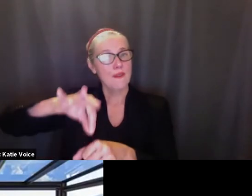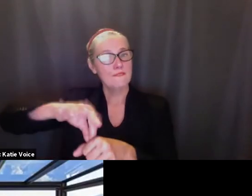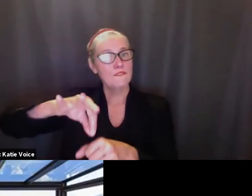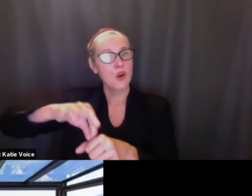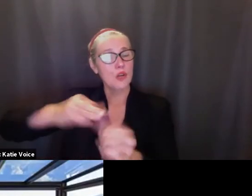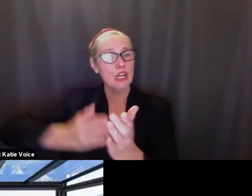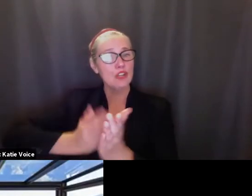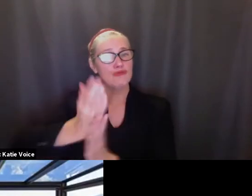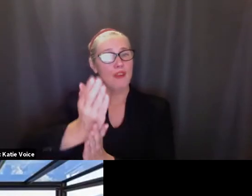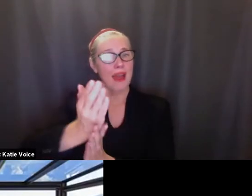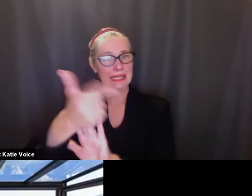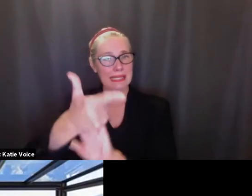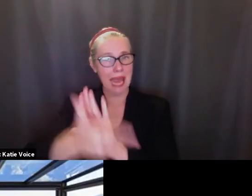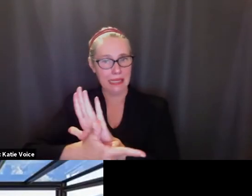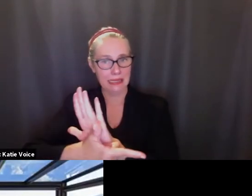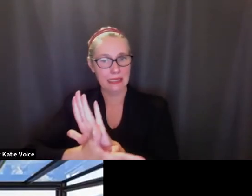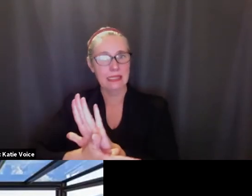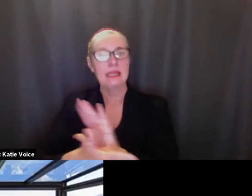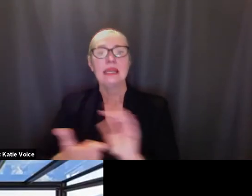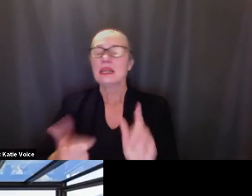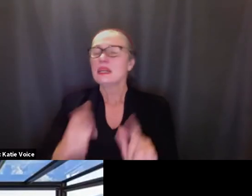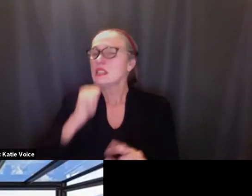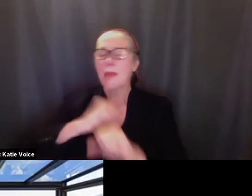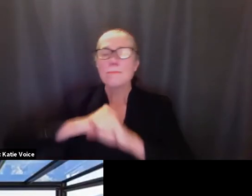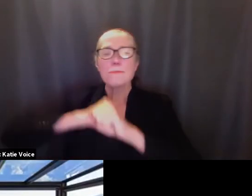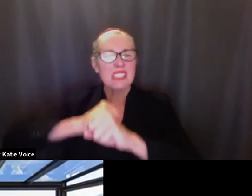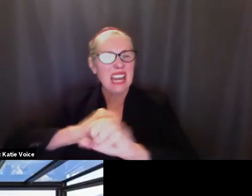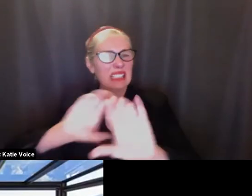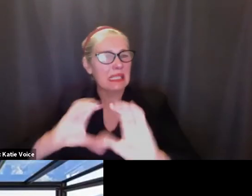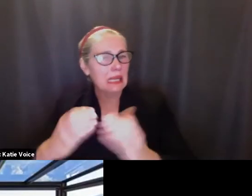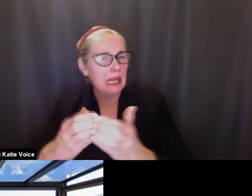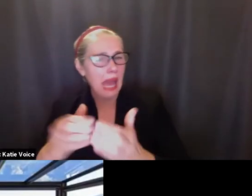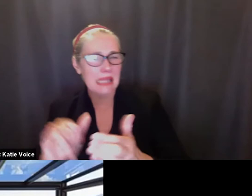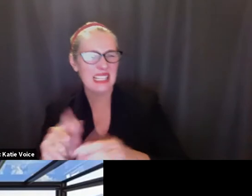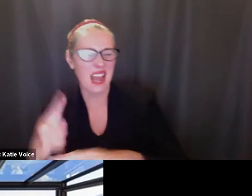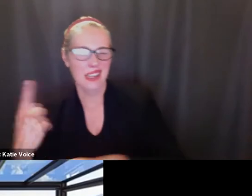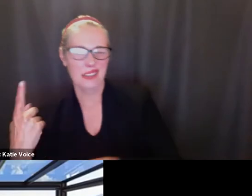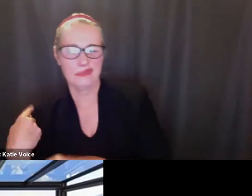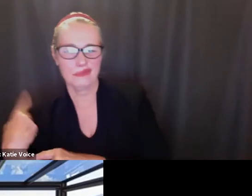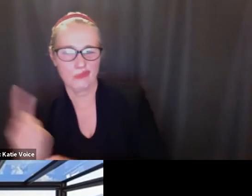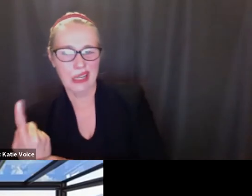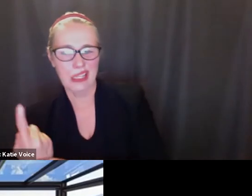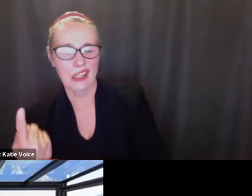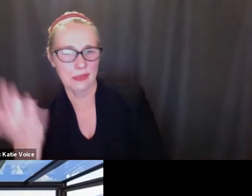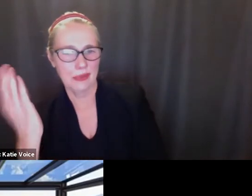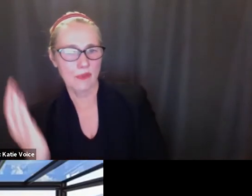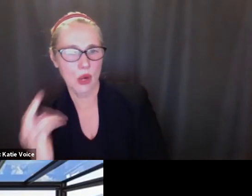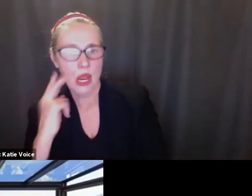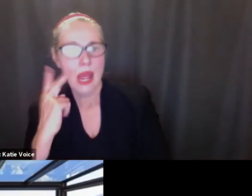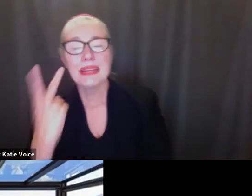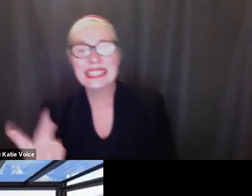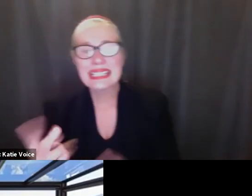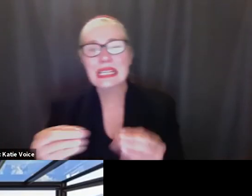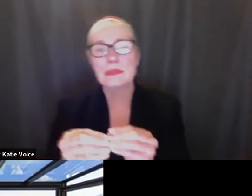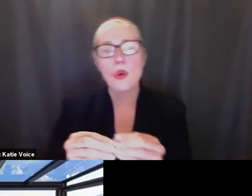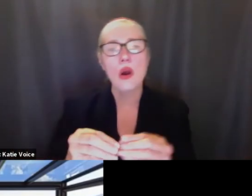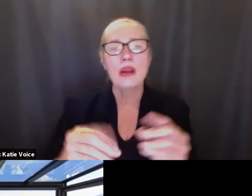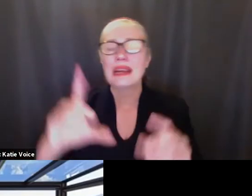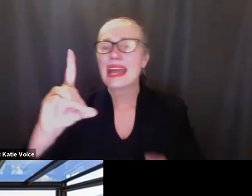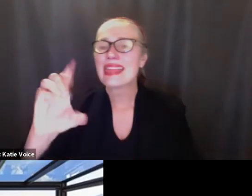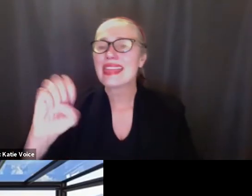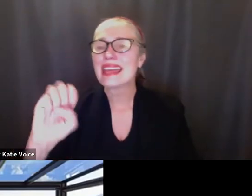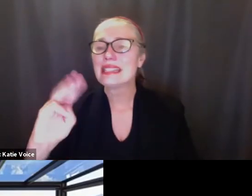classes and in this case it's not protected class in the traditional sense really it's looking at the demographic composition of